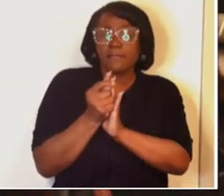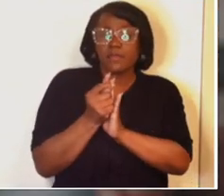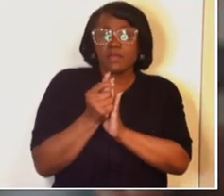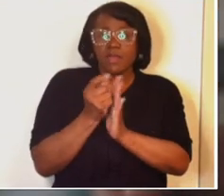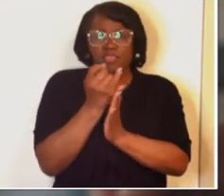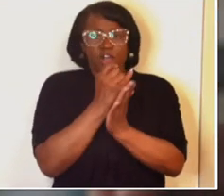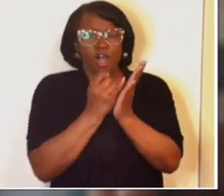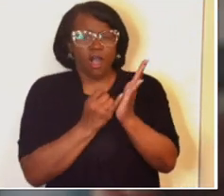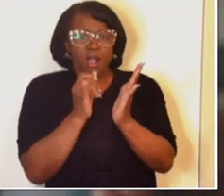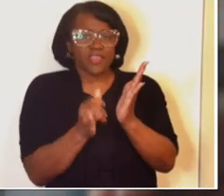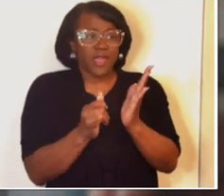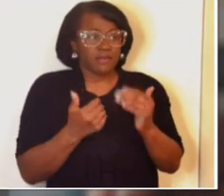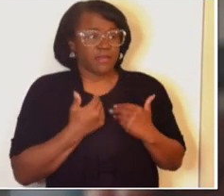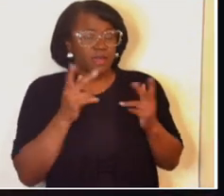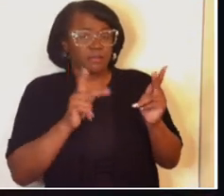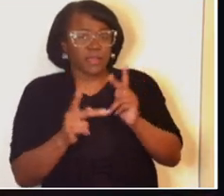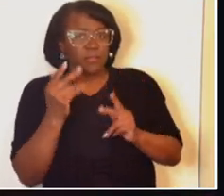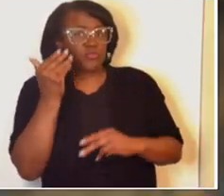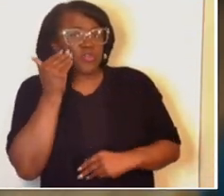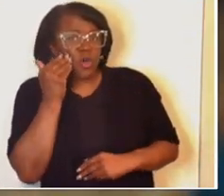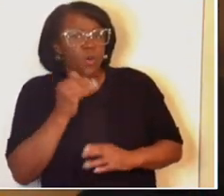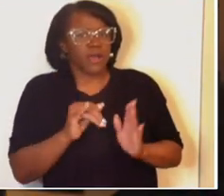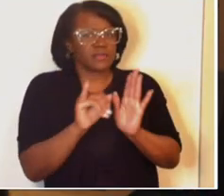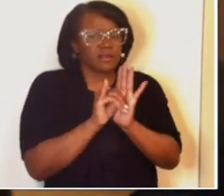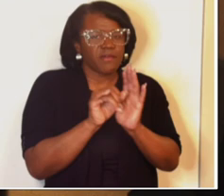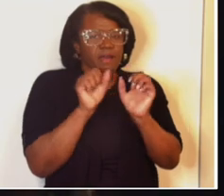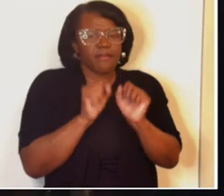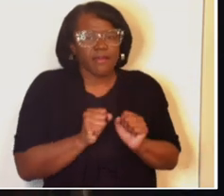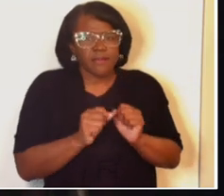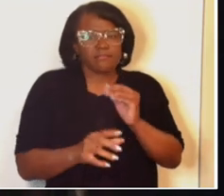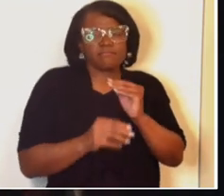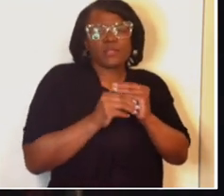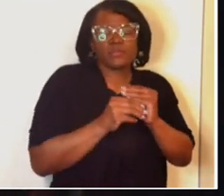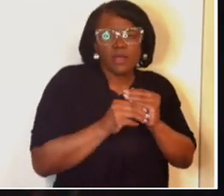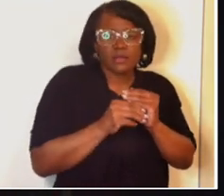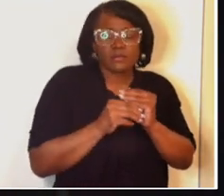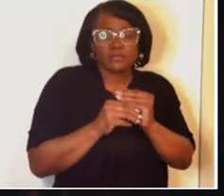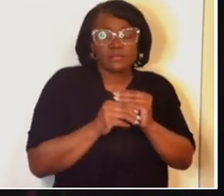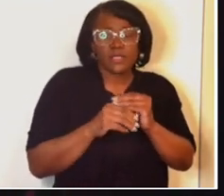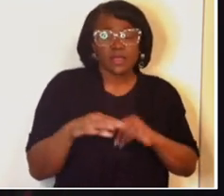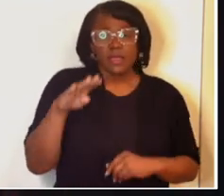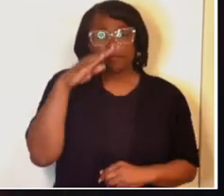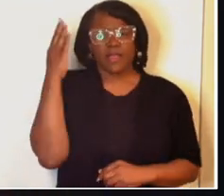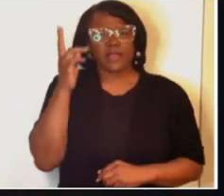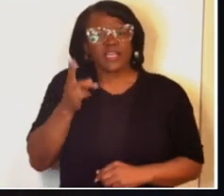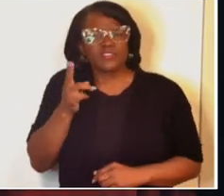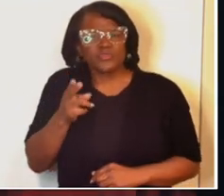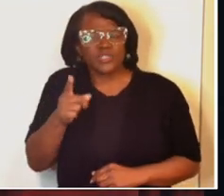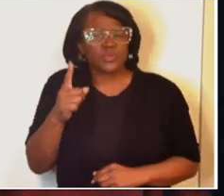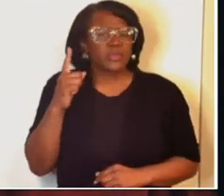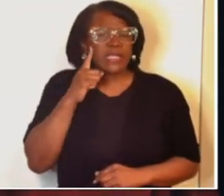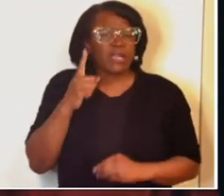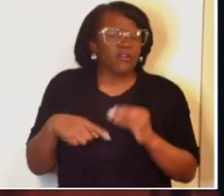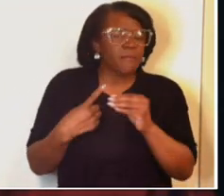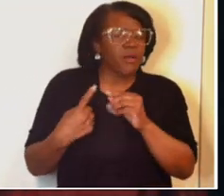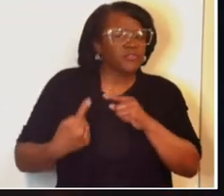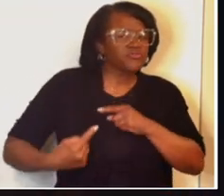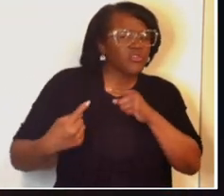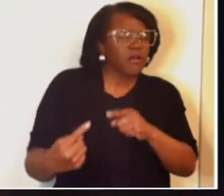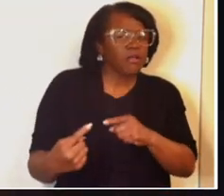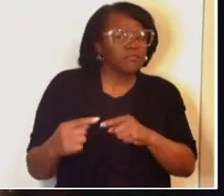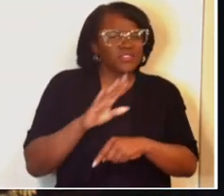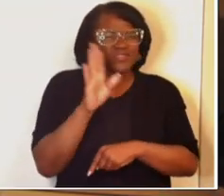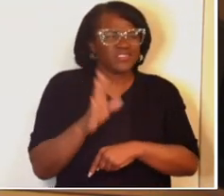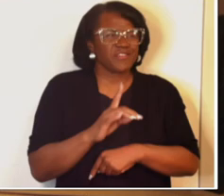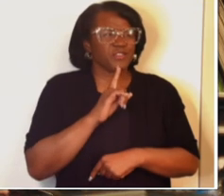know, identify with, and can build on. In Black history, you hear about the struggle, but you never really hear